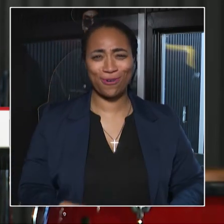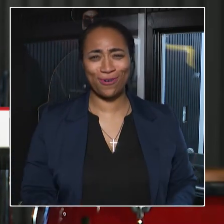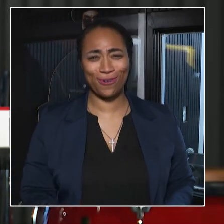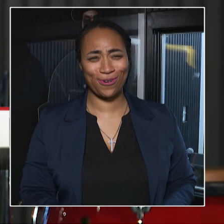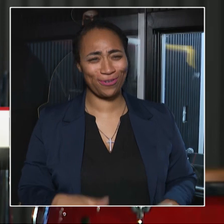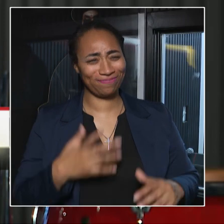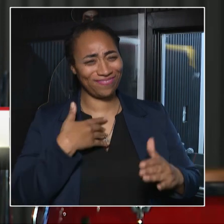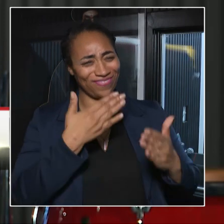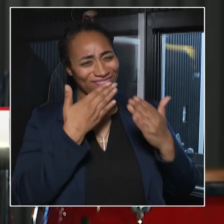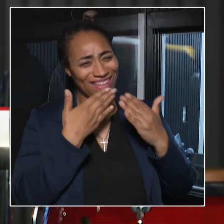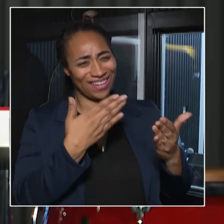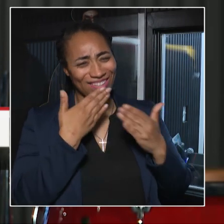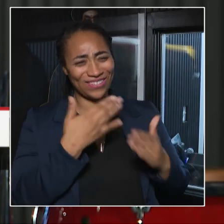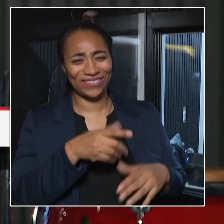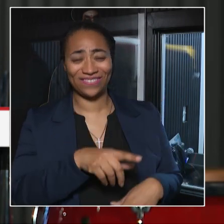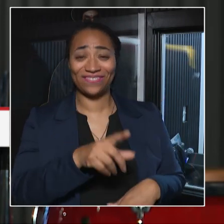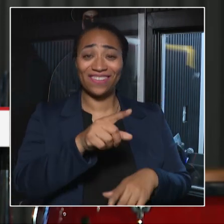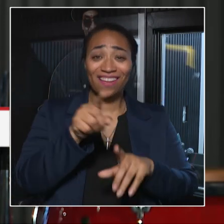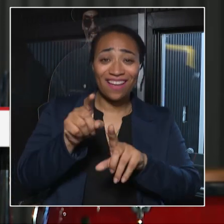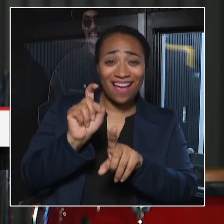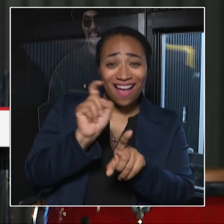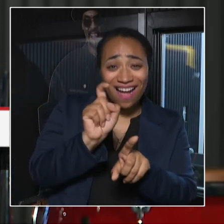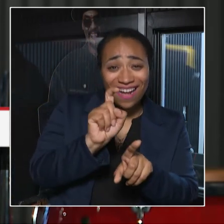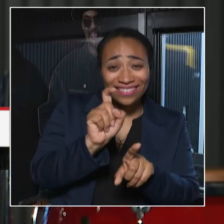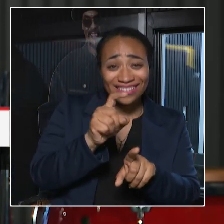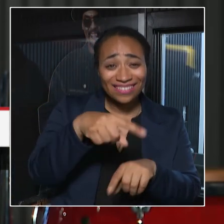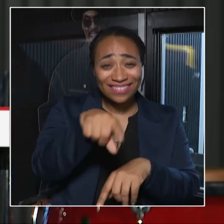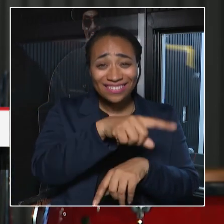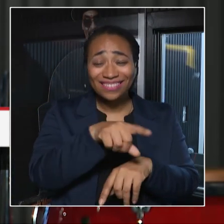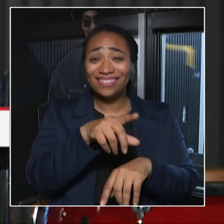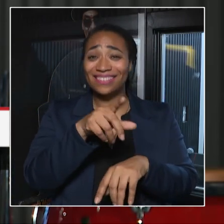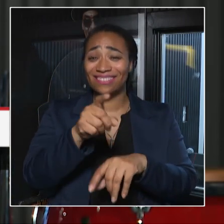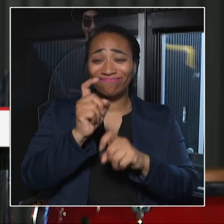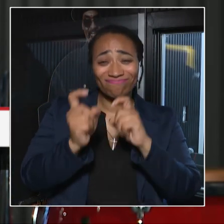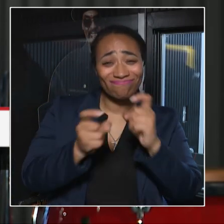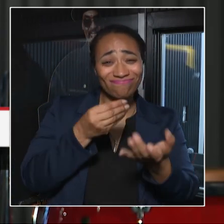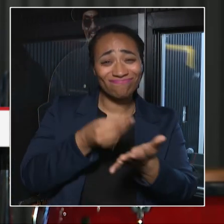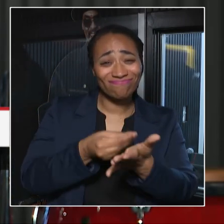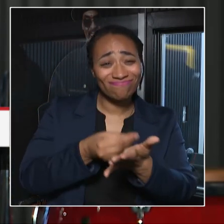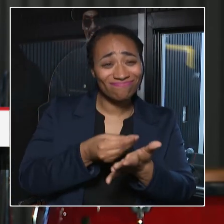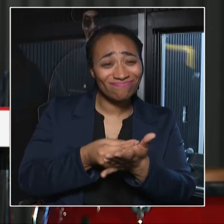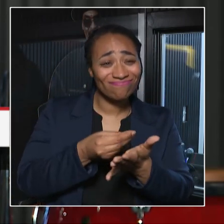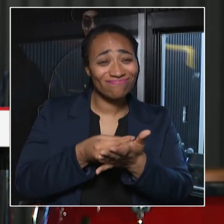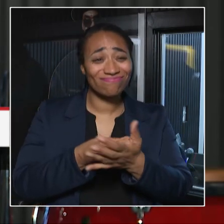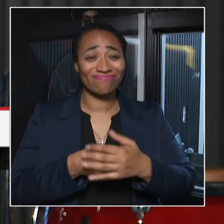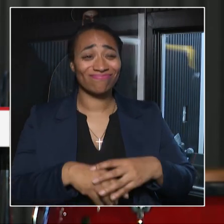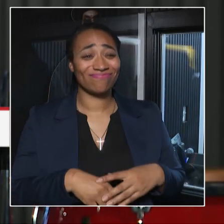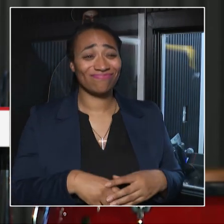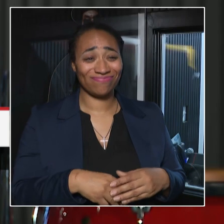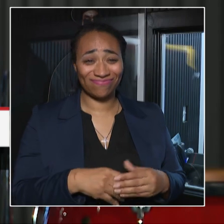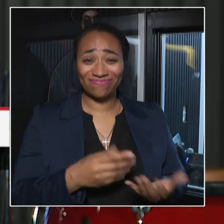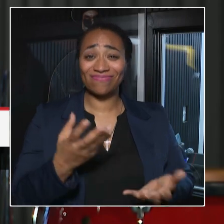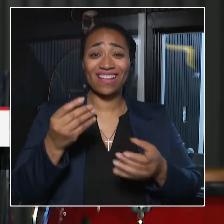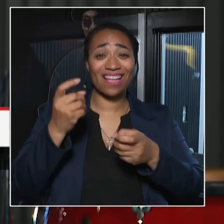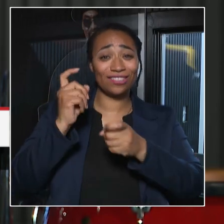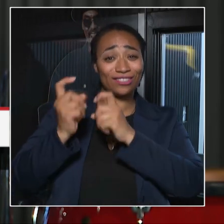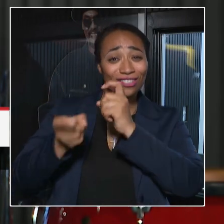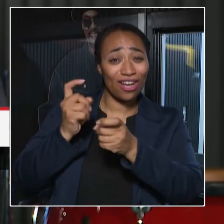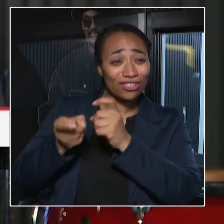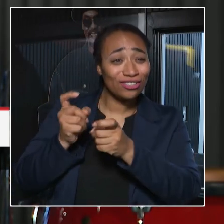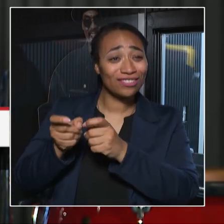donated artifacts and came in and helped. Charles Stevenson, who's in the crowd, who was fighting for Go-Go before I started fighting for Go-Go